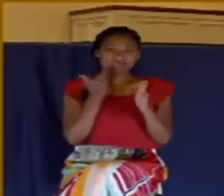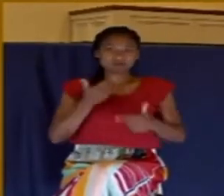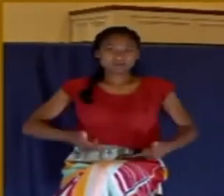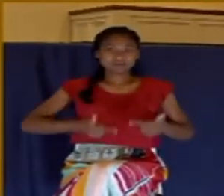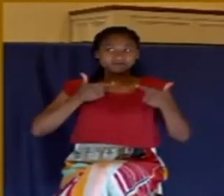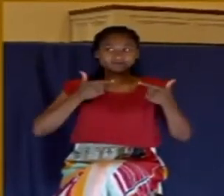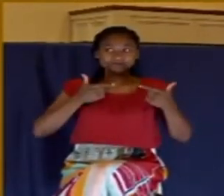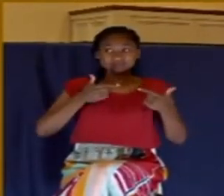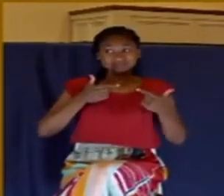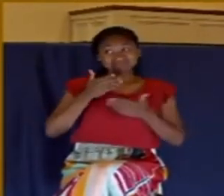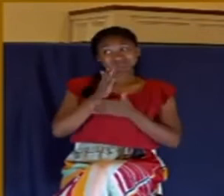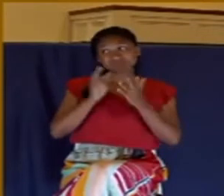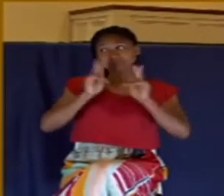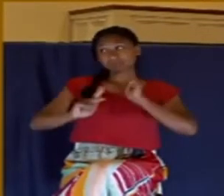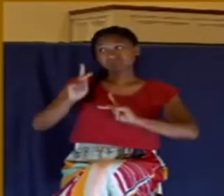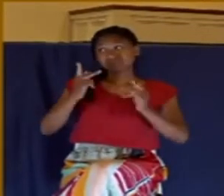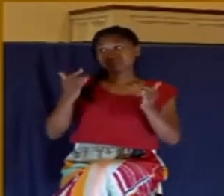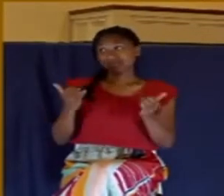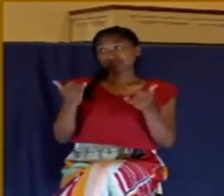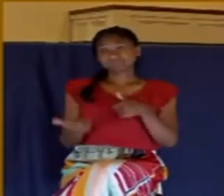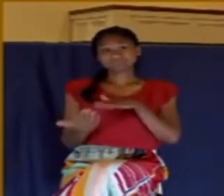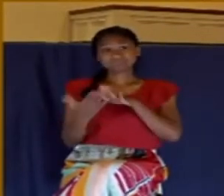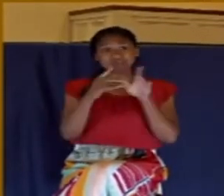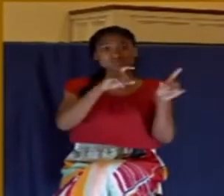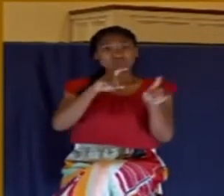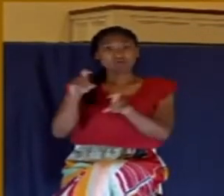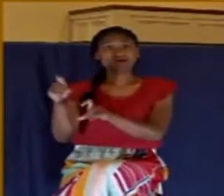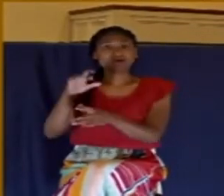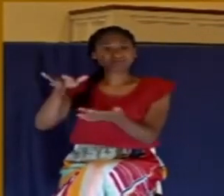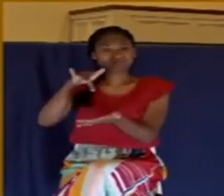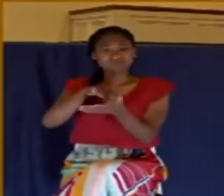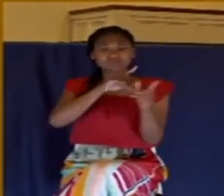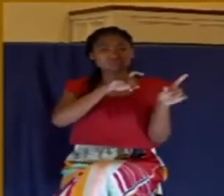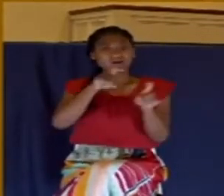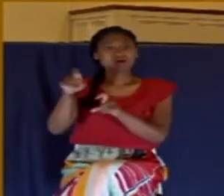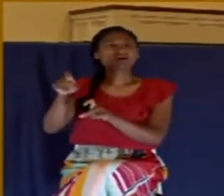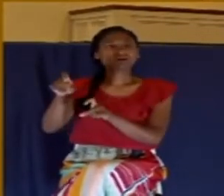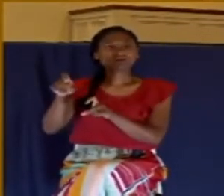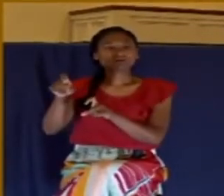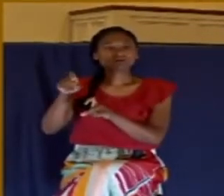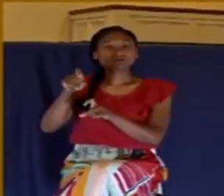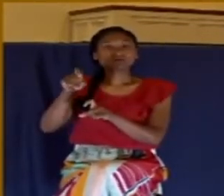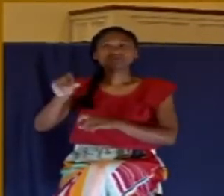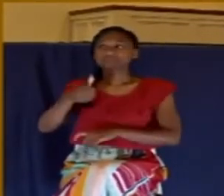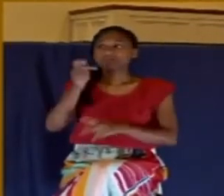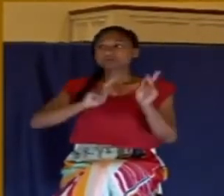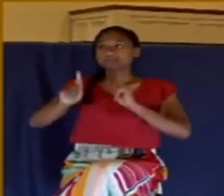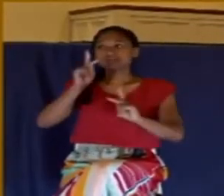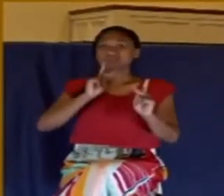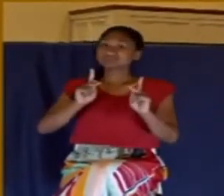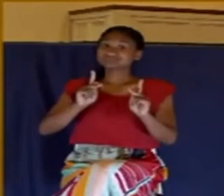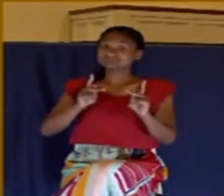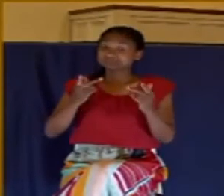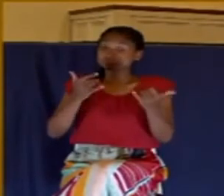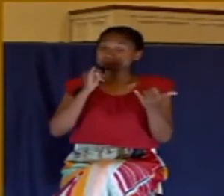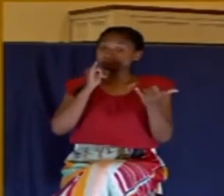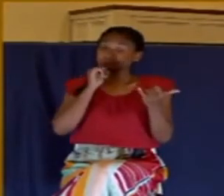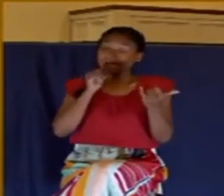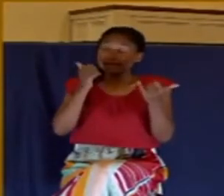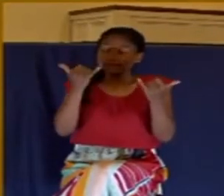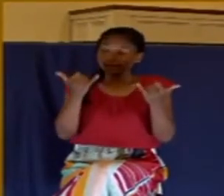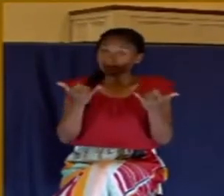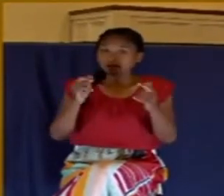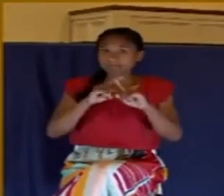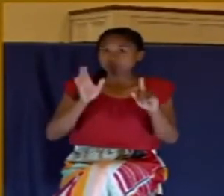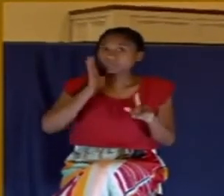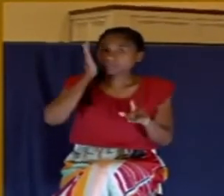and you're going through a trial. You're right now in the middle of a trial. Others, you're not in a trial, but it's coming. And some